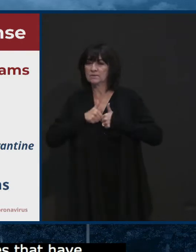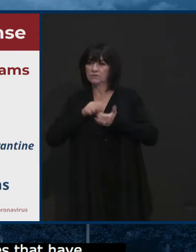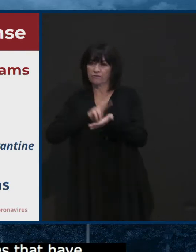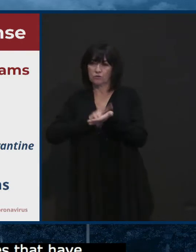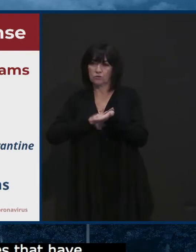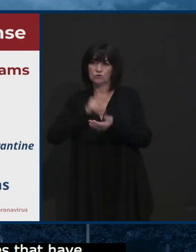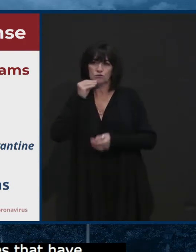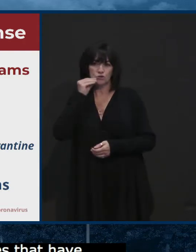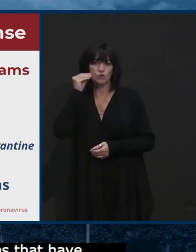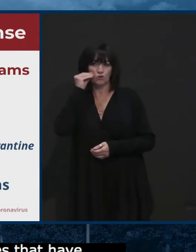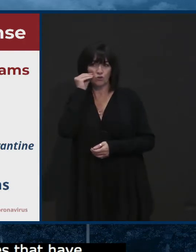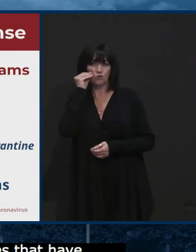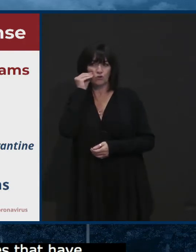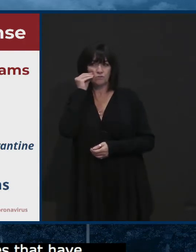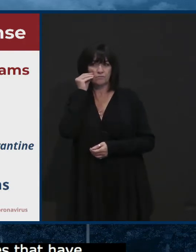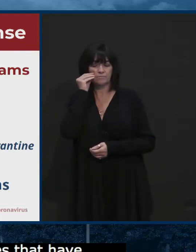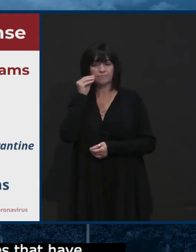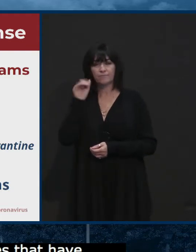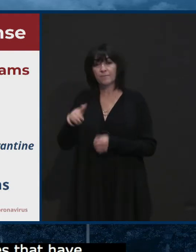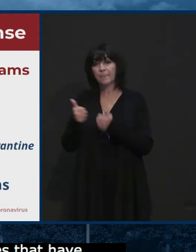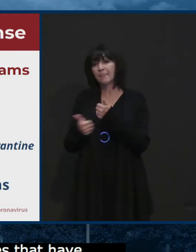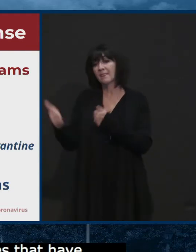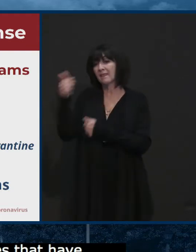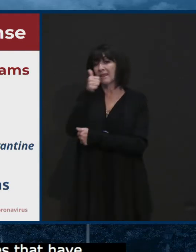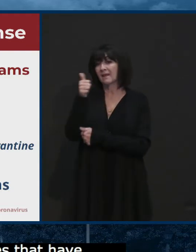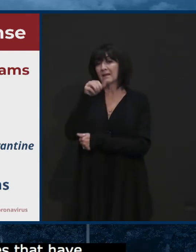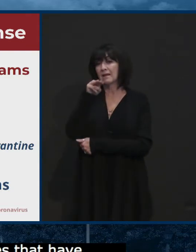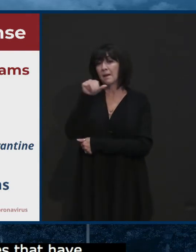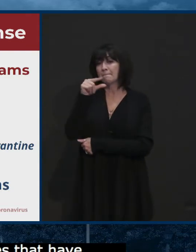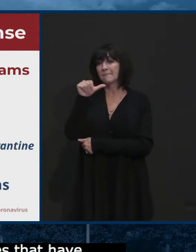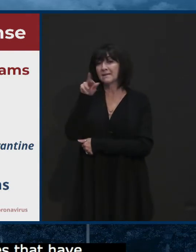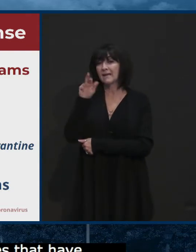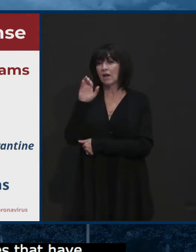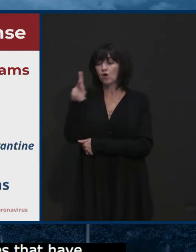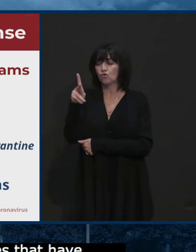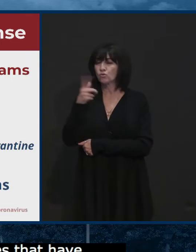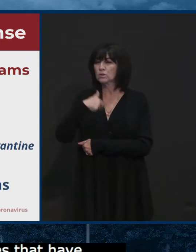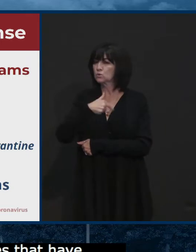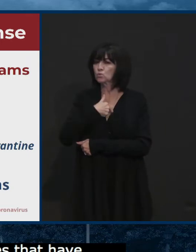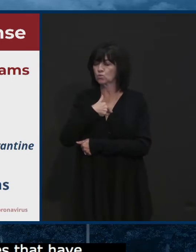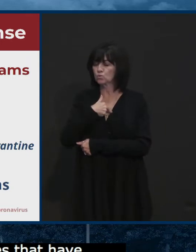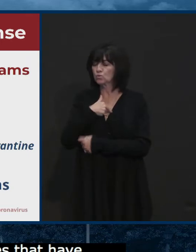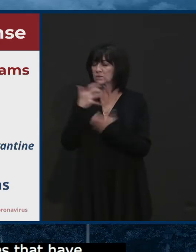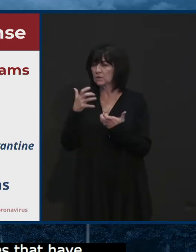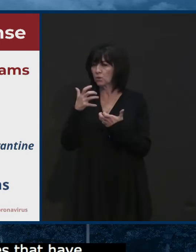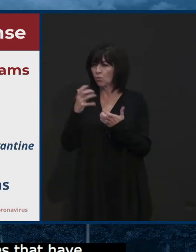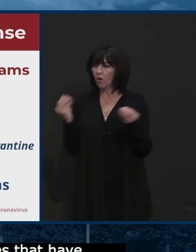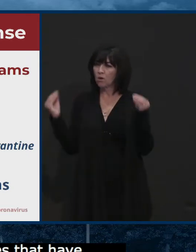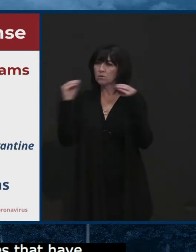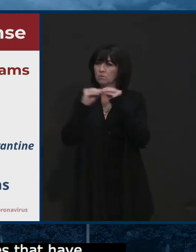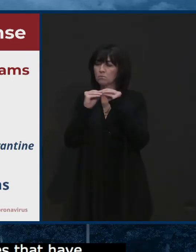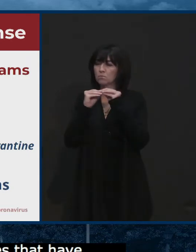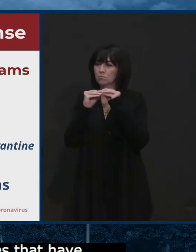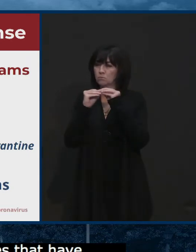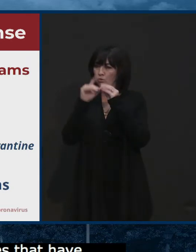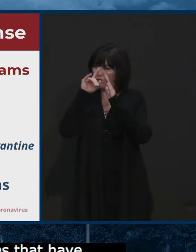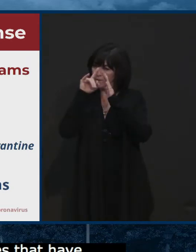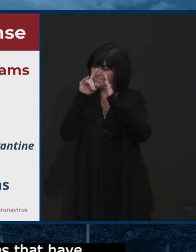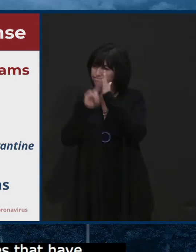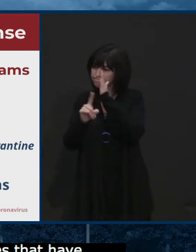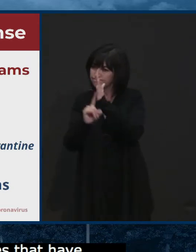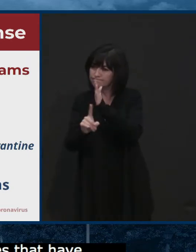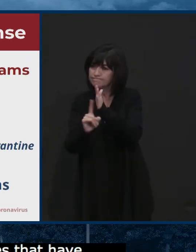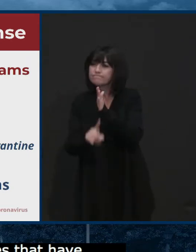as Secretary McGarrick talked about last week, we're doing a number of things to really enhance our response